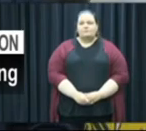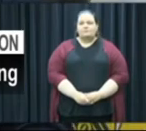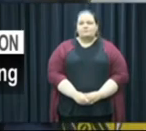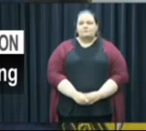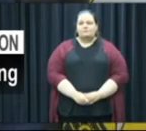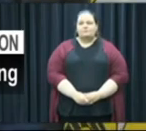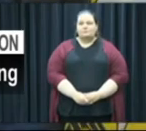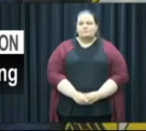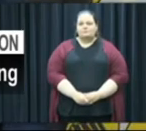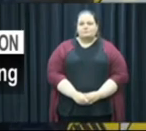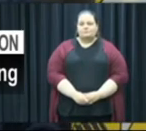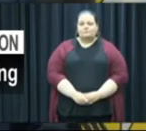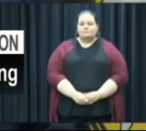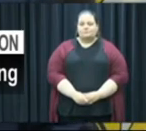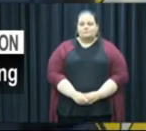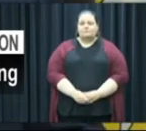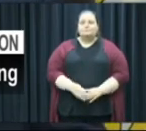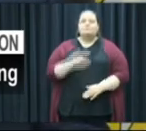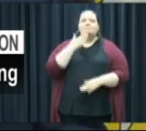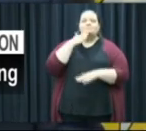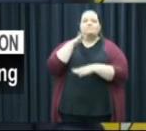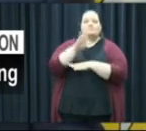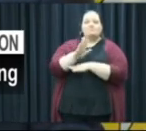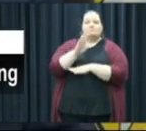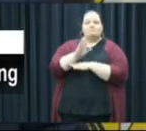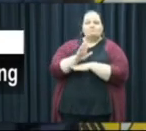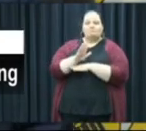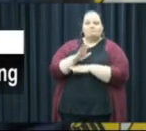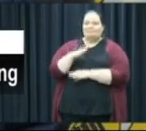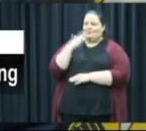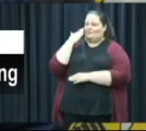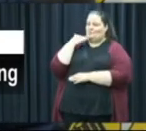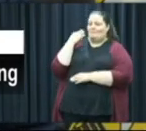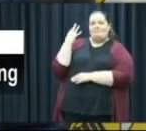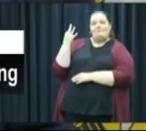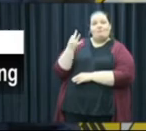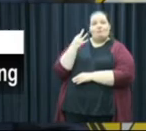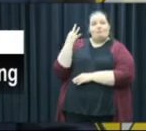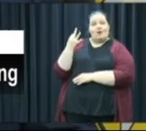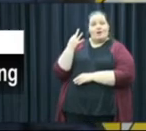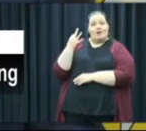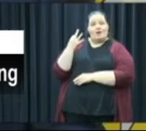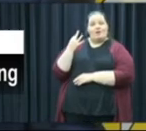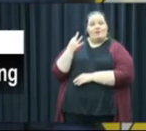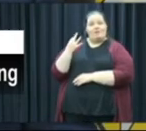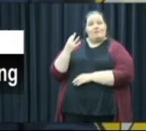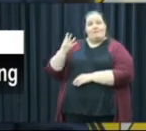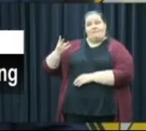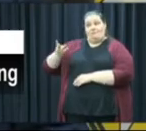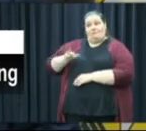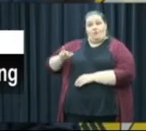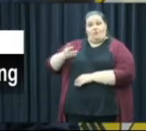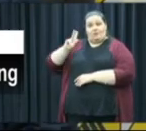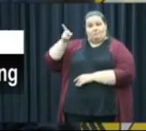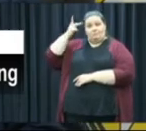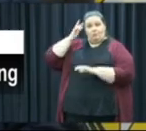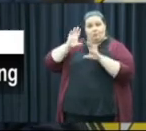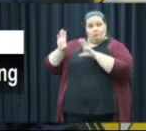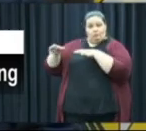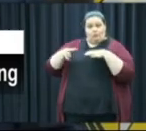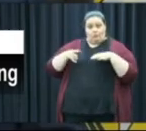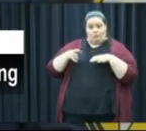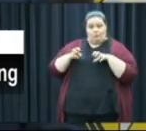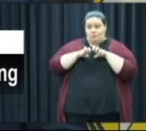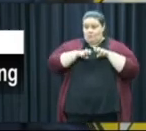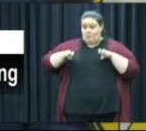Good afternoon. Bonjour. On Friday, I was pleased to announce, along with the other party leaders in the